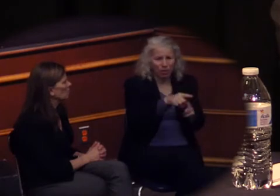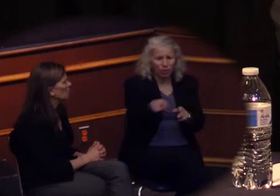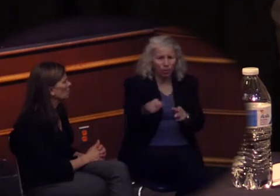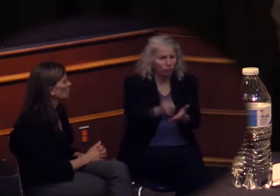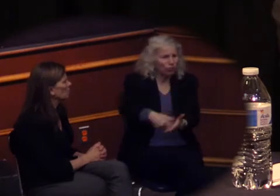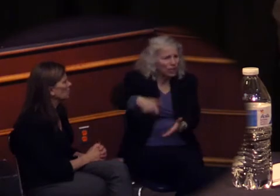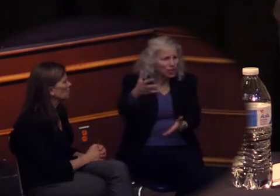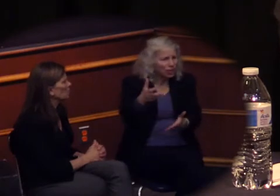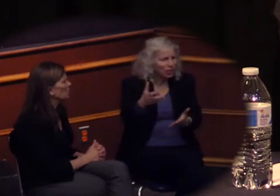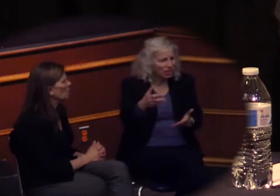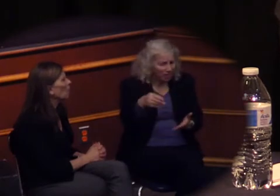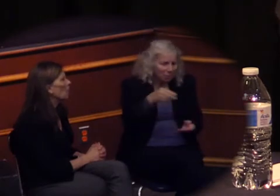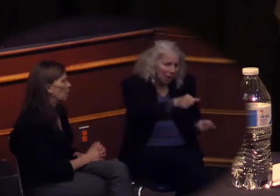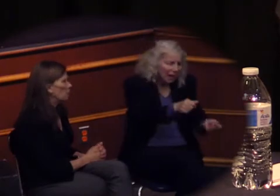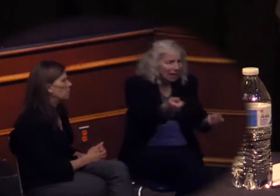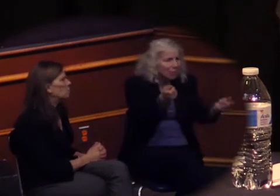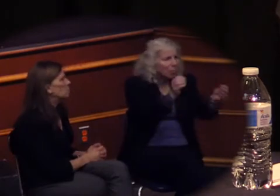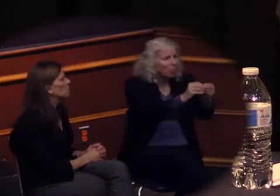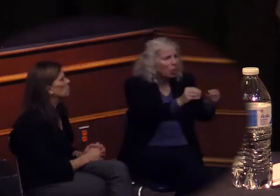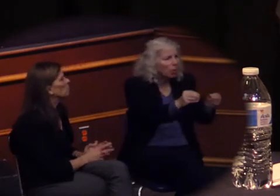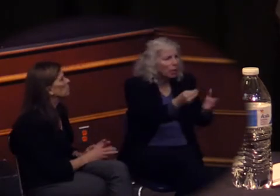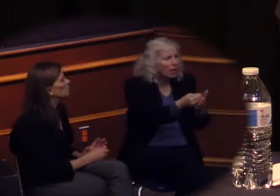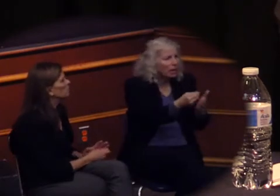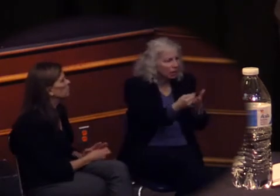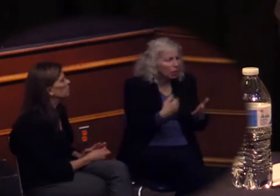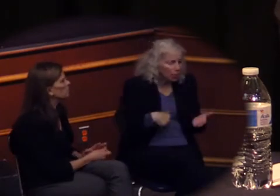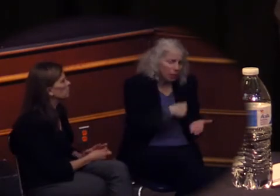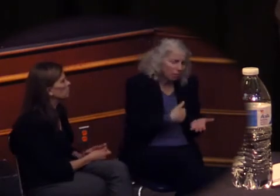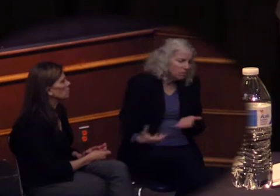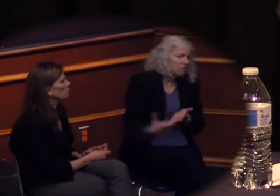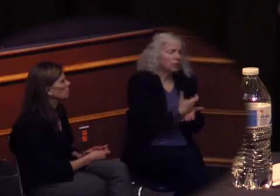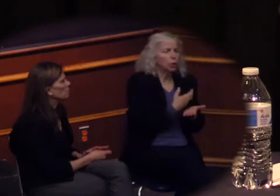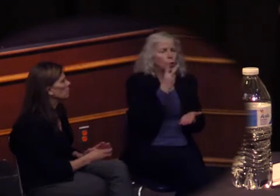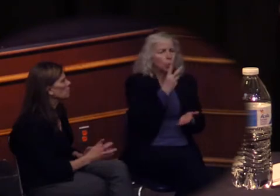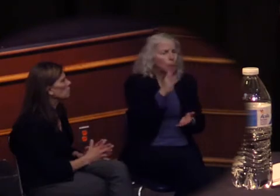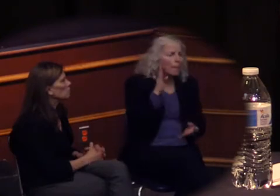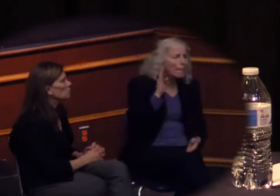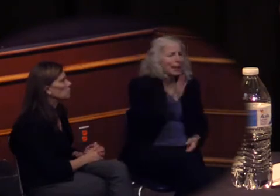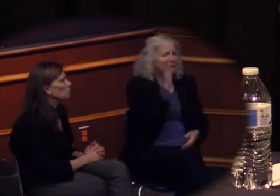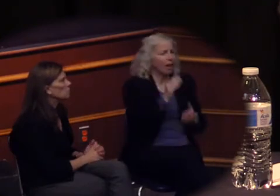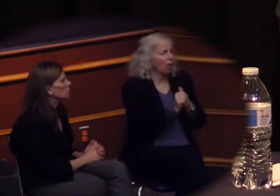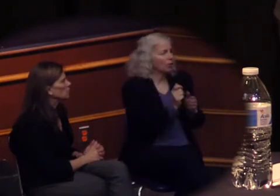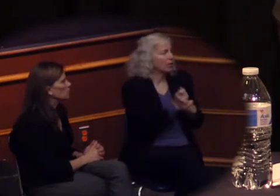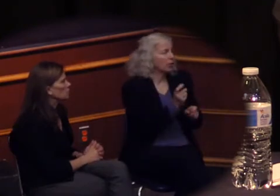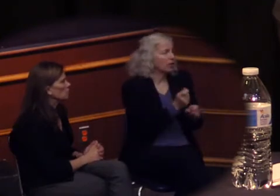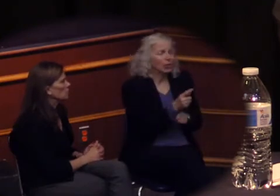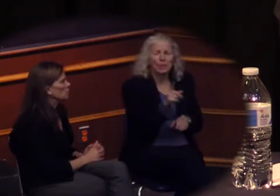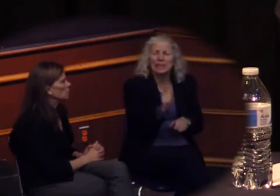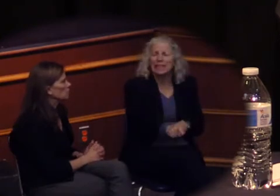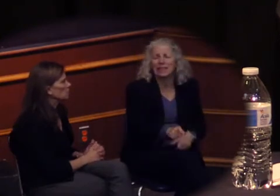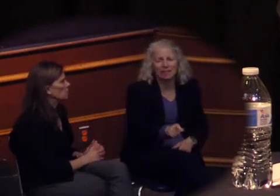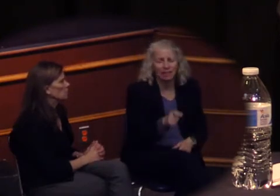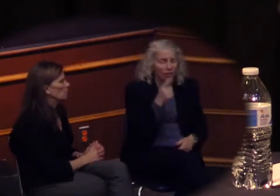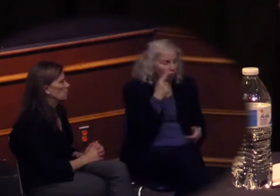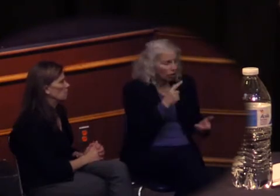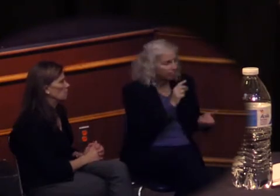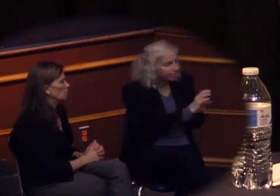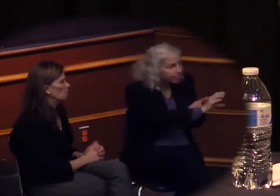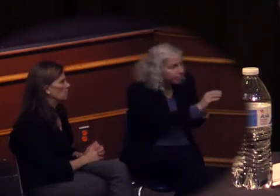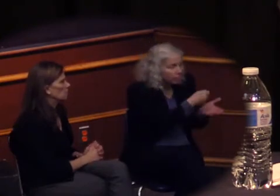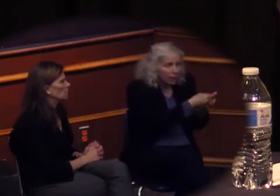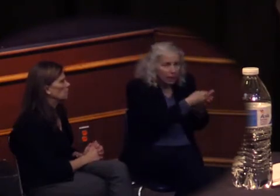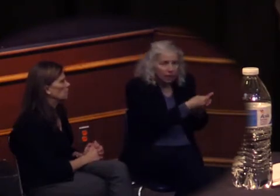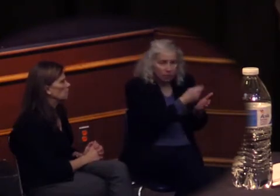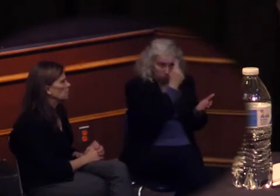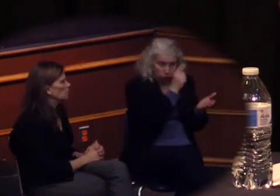in this state to pay a little bit more. That would generate meaningful new revenue, $2 billion a year that we desperately need to make investments in education and